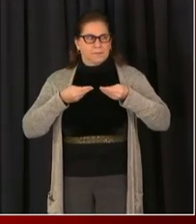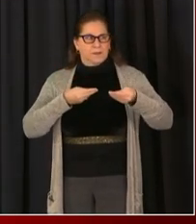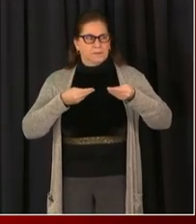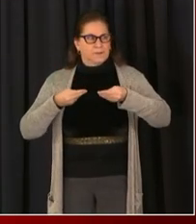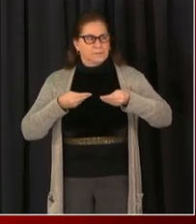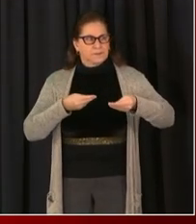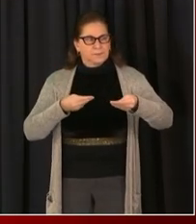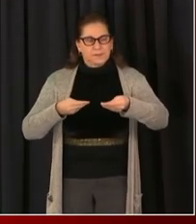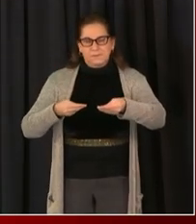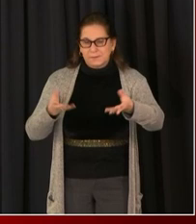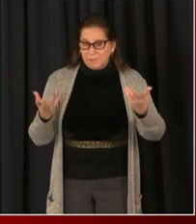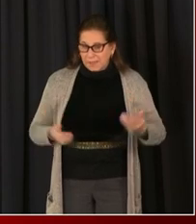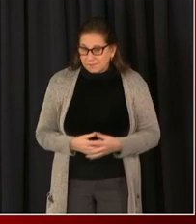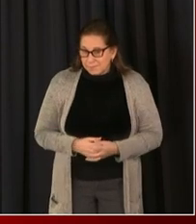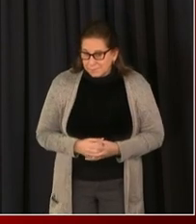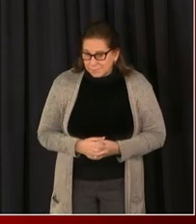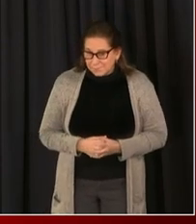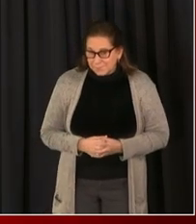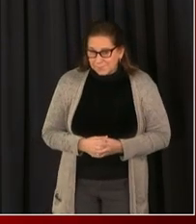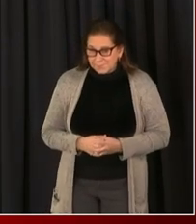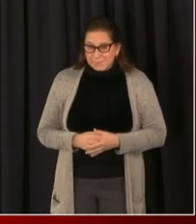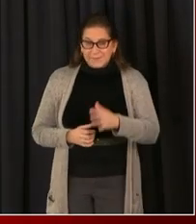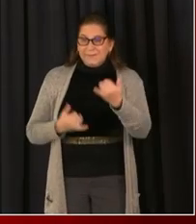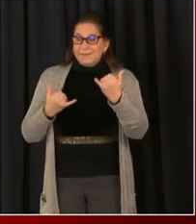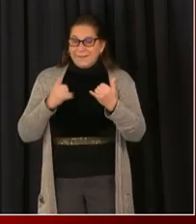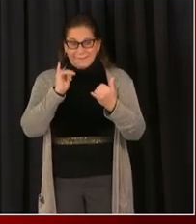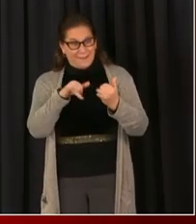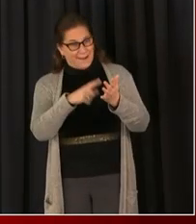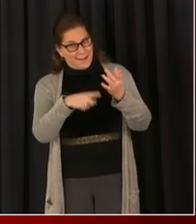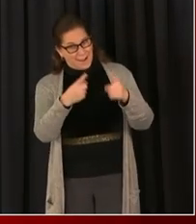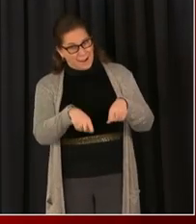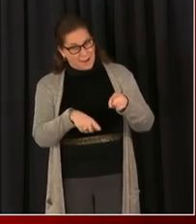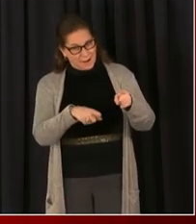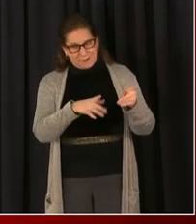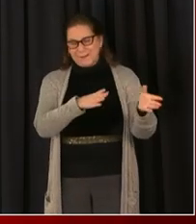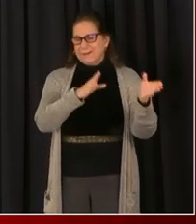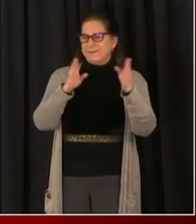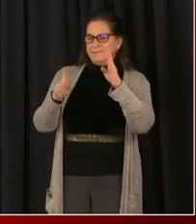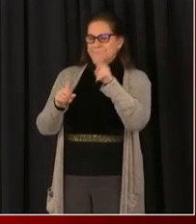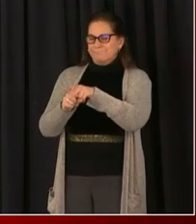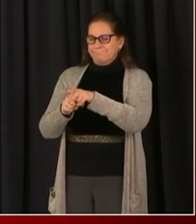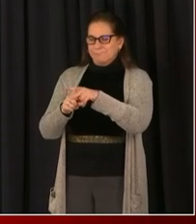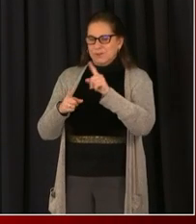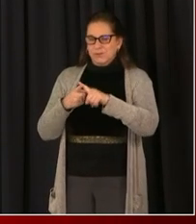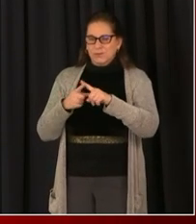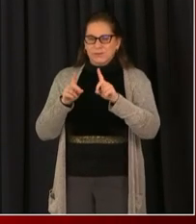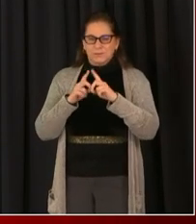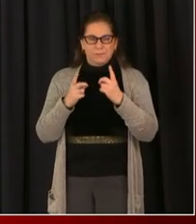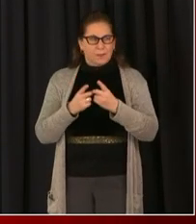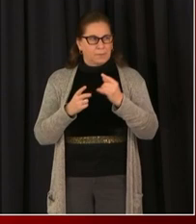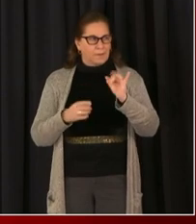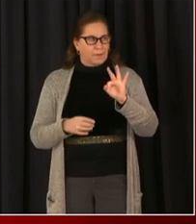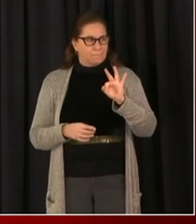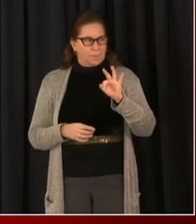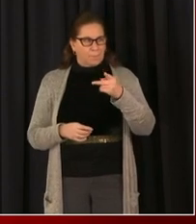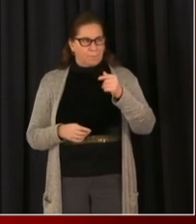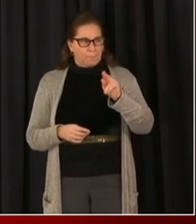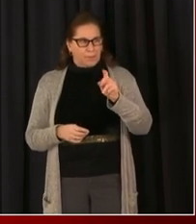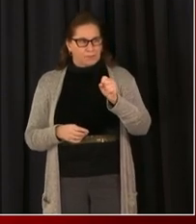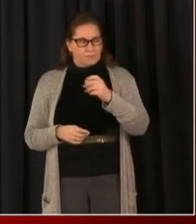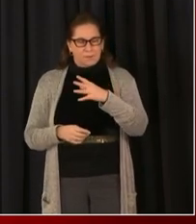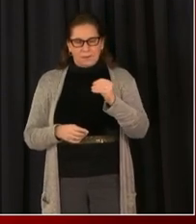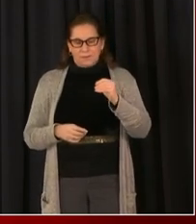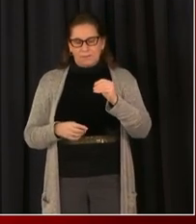trends, 2 weeks ago we made some adjustments to phase 2 activities, and I mentioned that I would be talking more